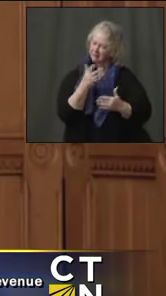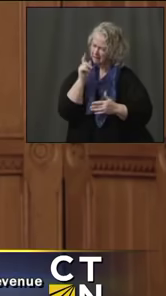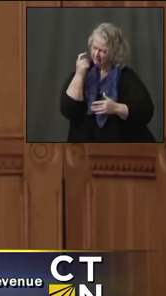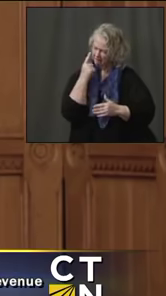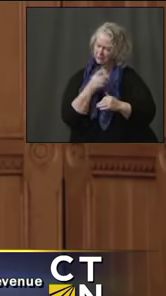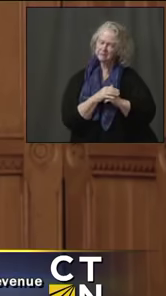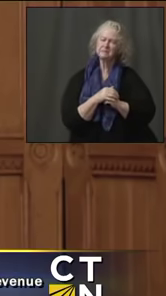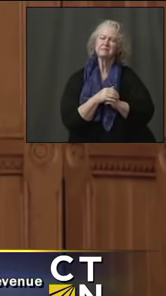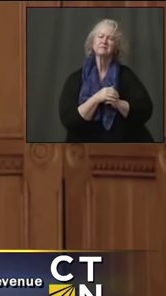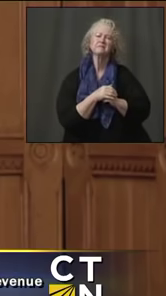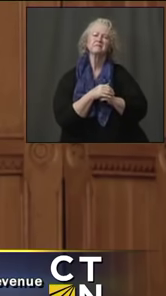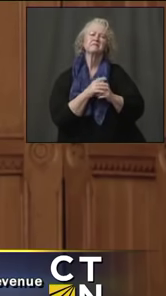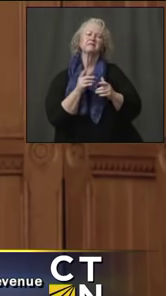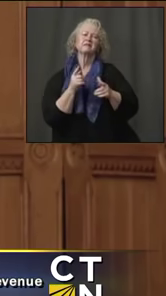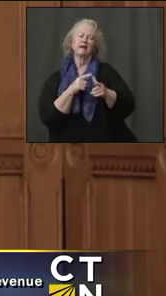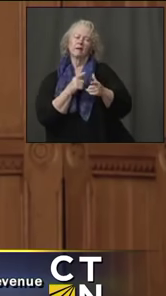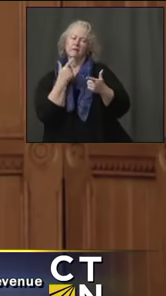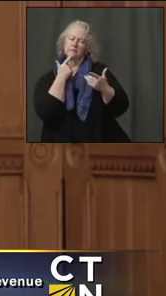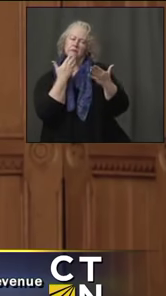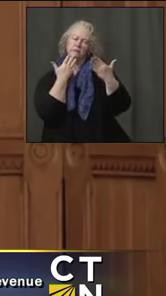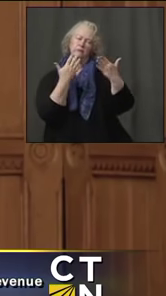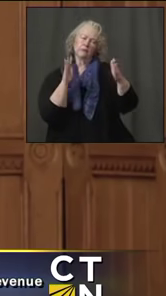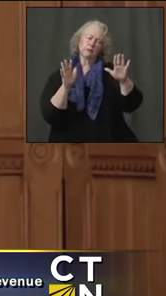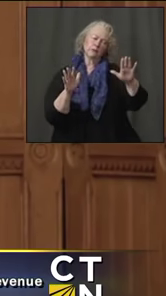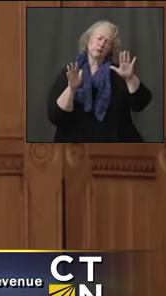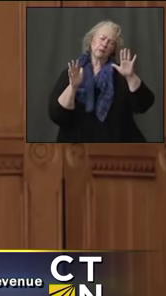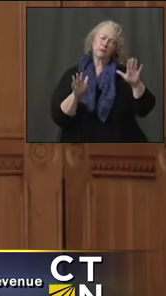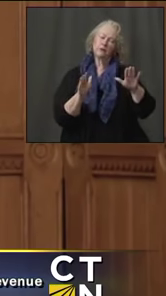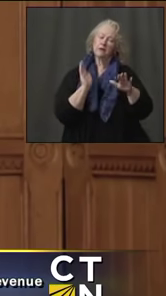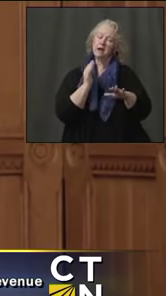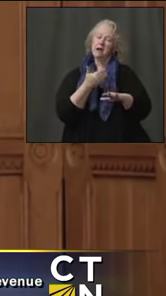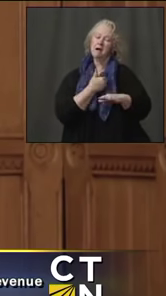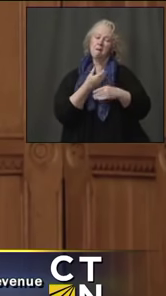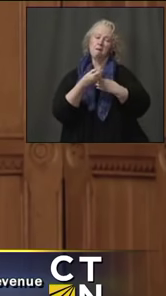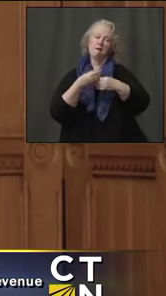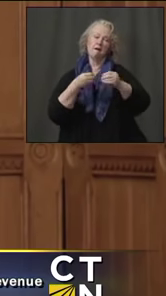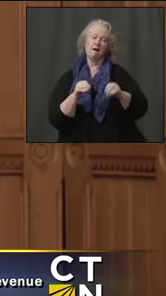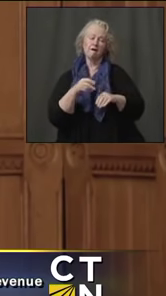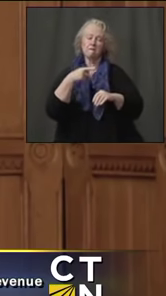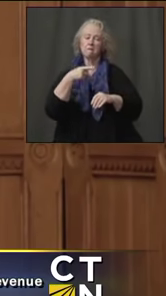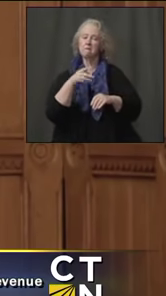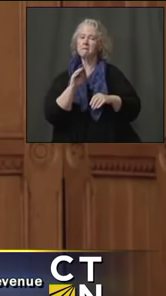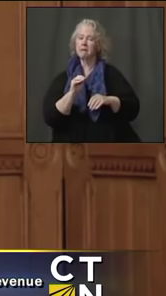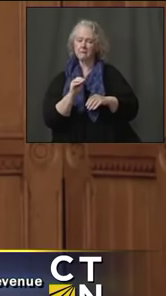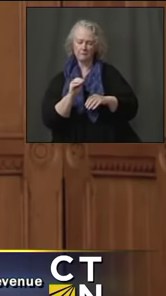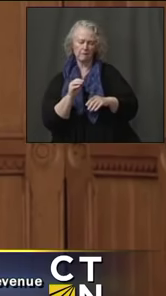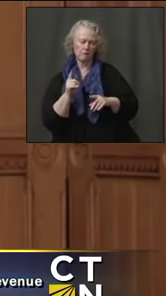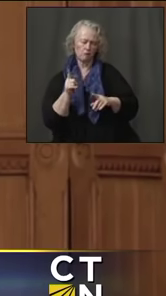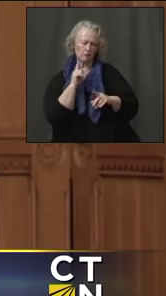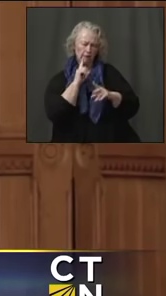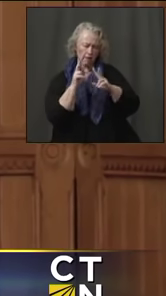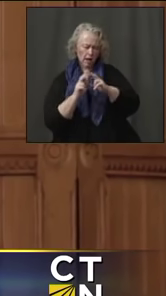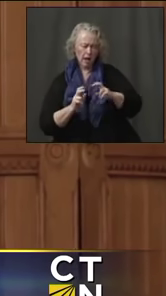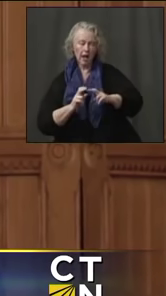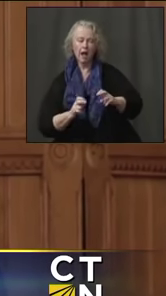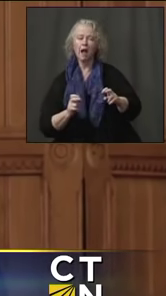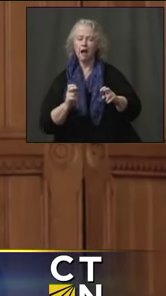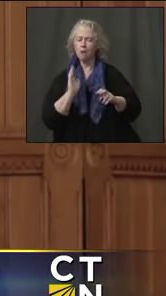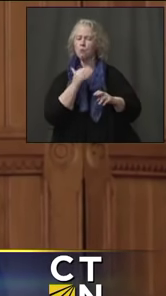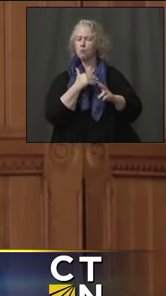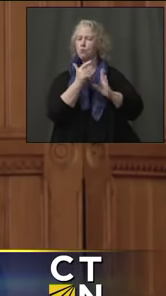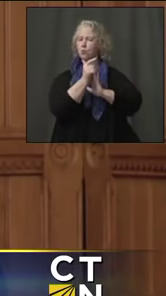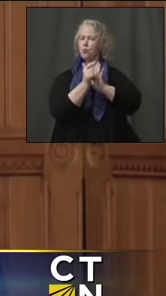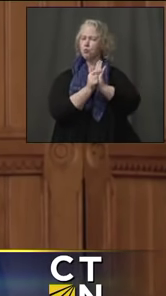acknowledge the outstanding work of the Office of Policy and Management and the Office of Fiscal Analysis. We are required by statute to